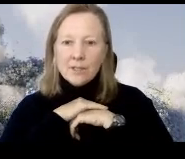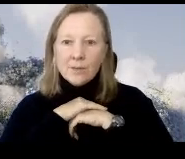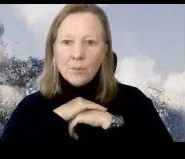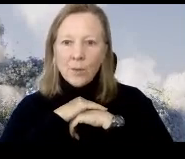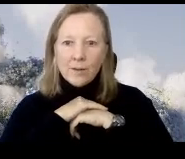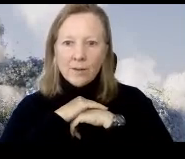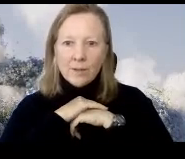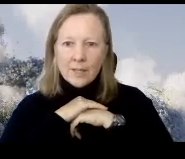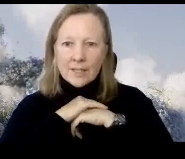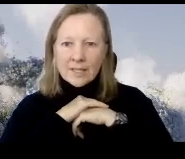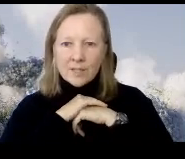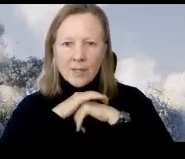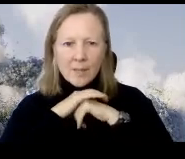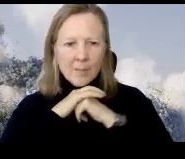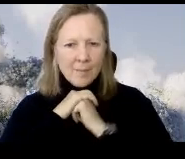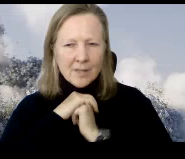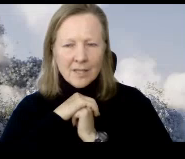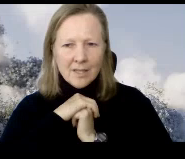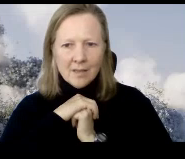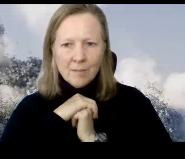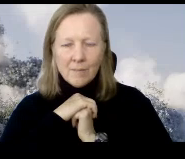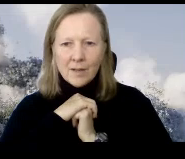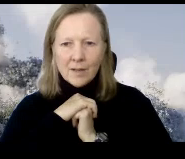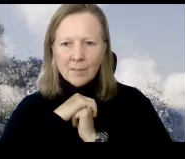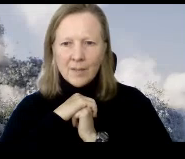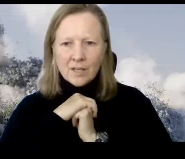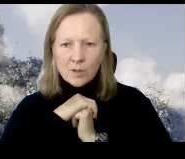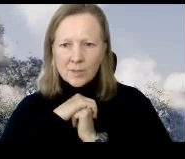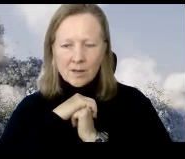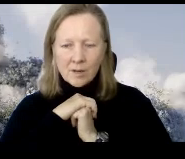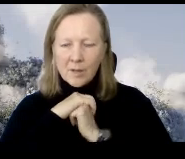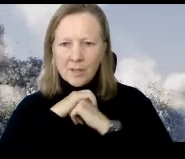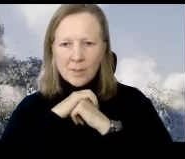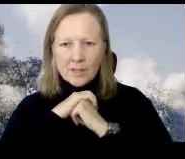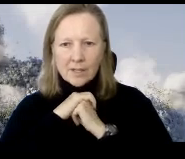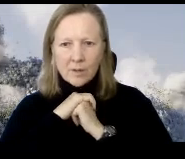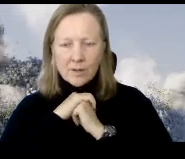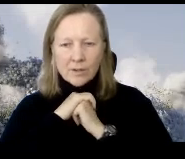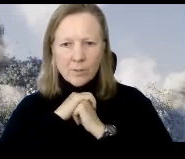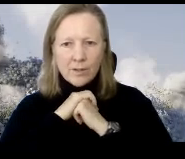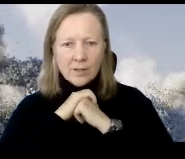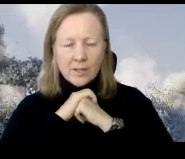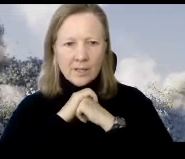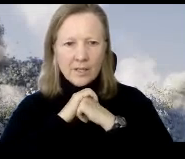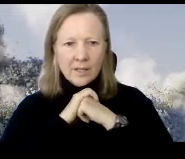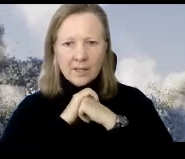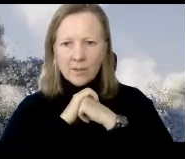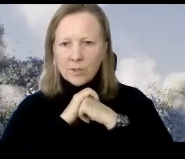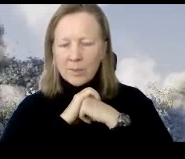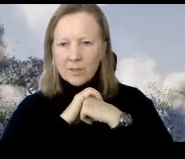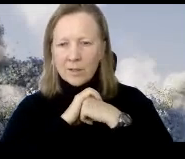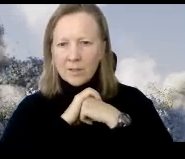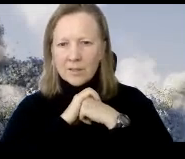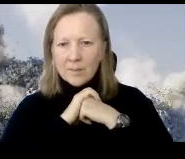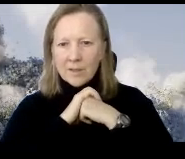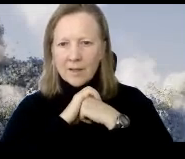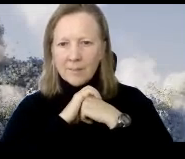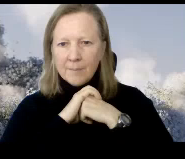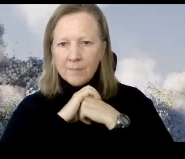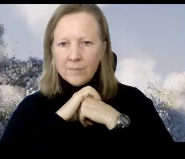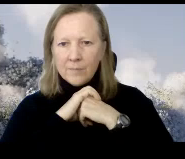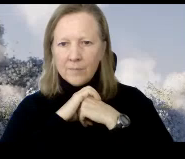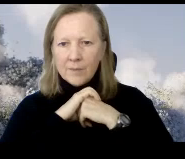send you where you could get an assessment, but I'm thinking Manitoba Start might be able to tell you also where you could get a Canadian language benchmark